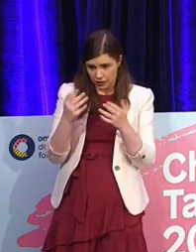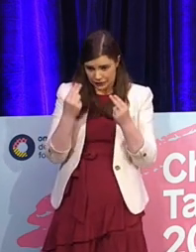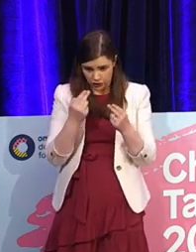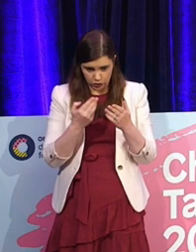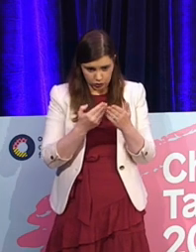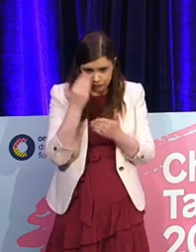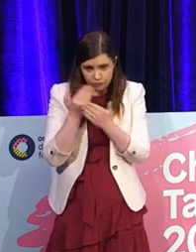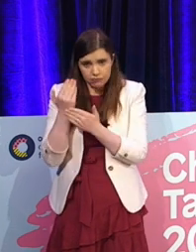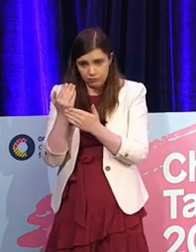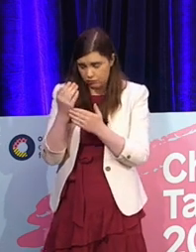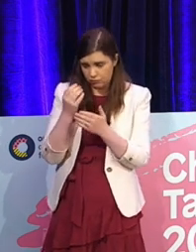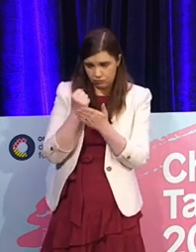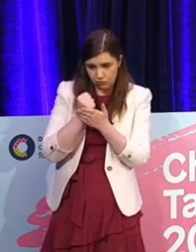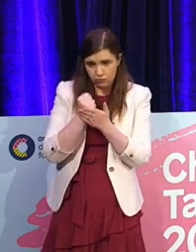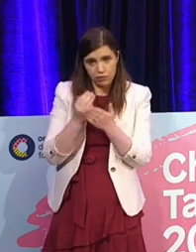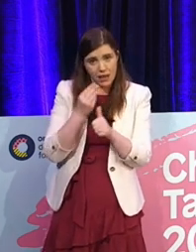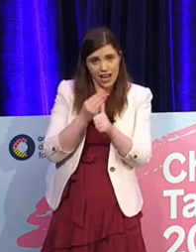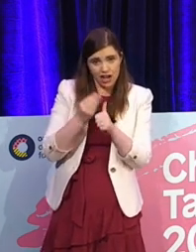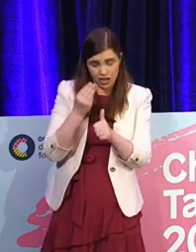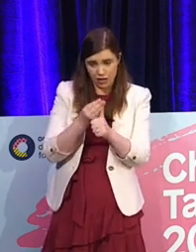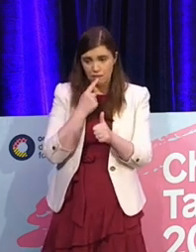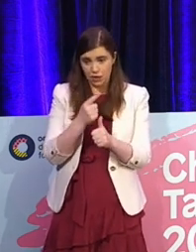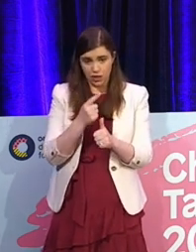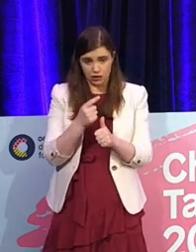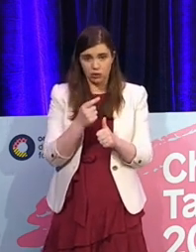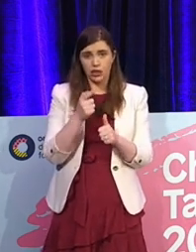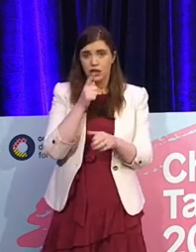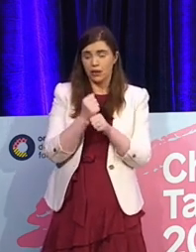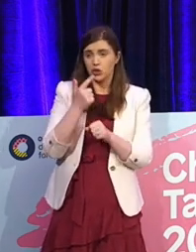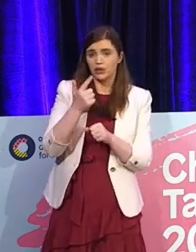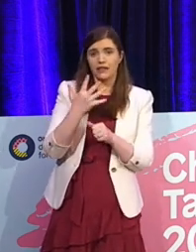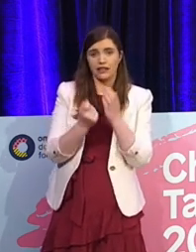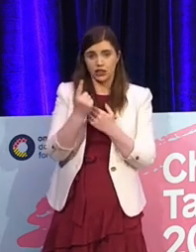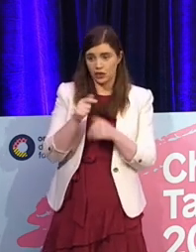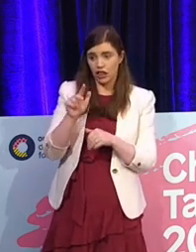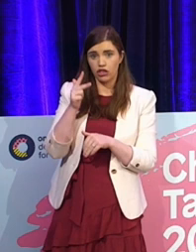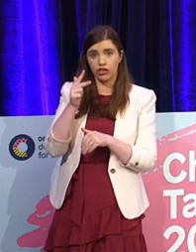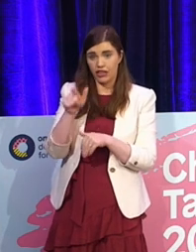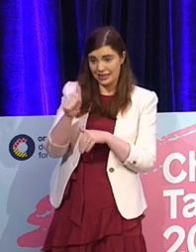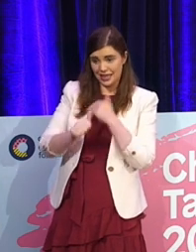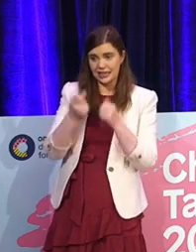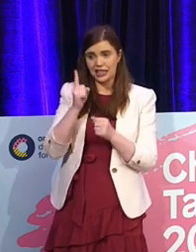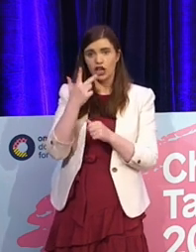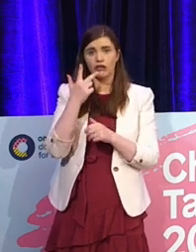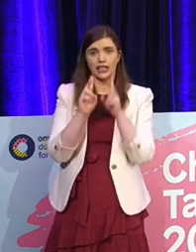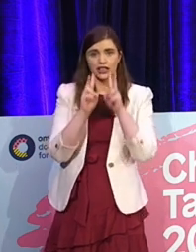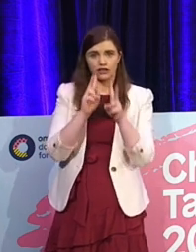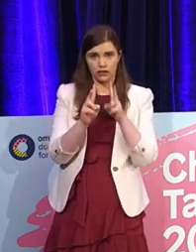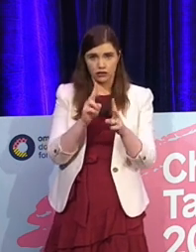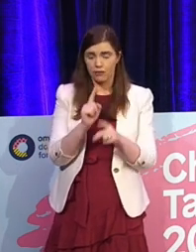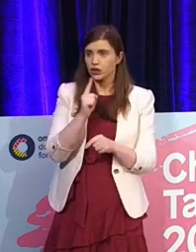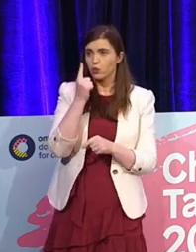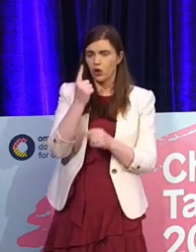We concentrated on 25 issues, huge amount of work done. I did 3 interviews that day, and they went fairly well, except for the one issue